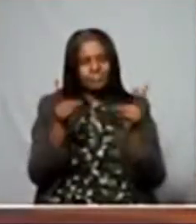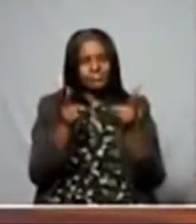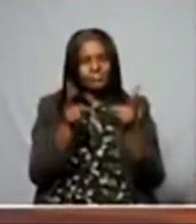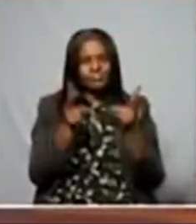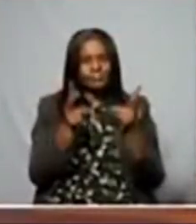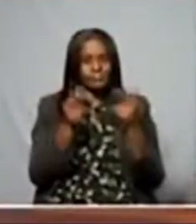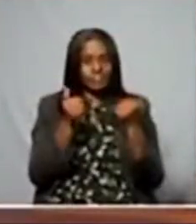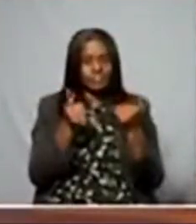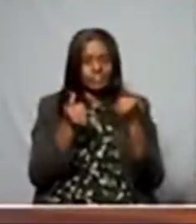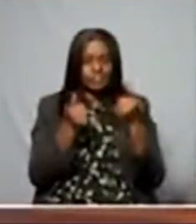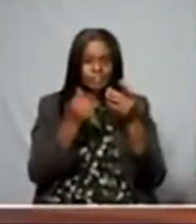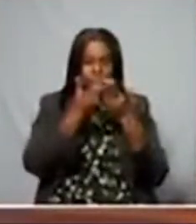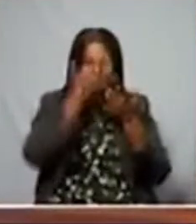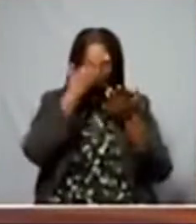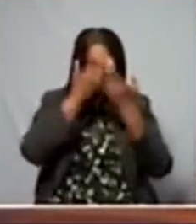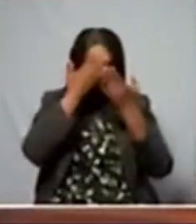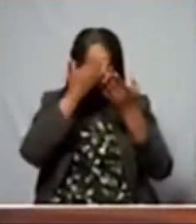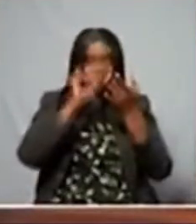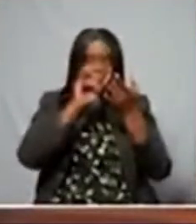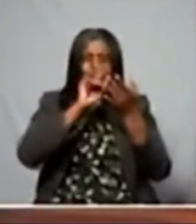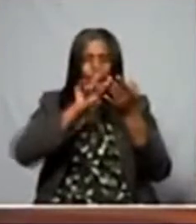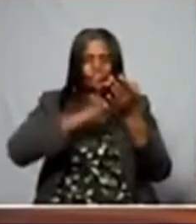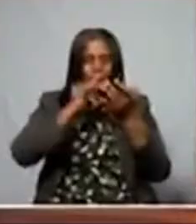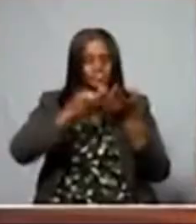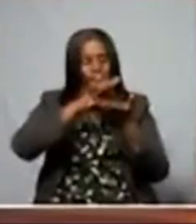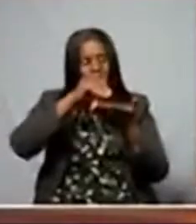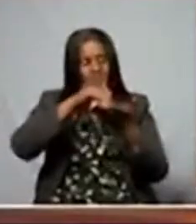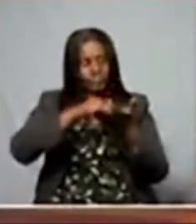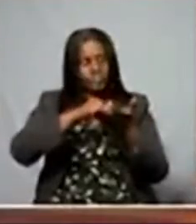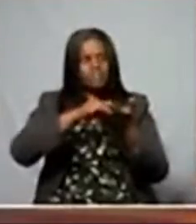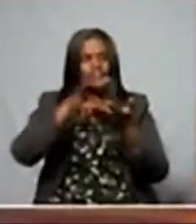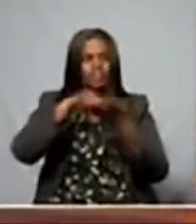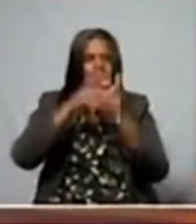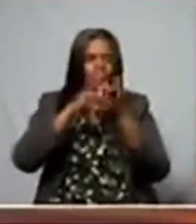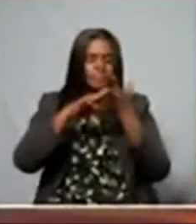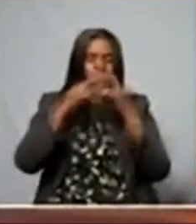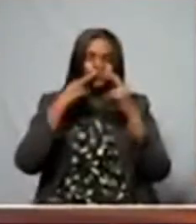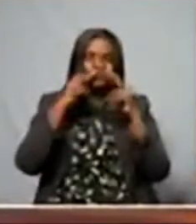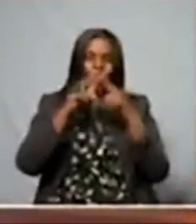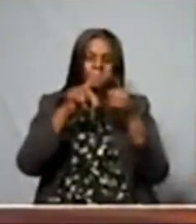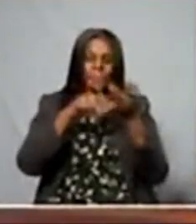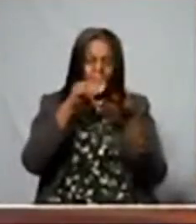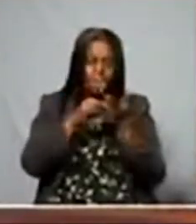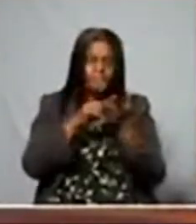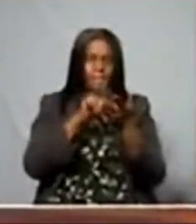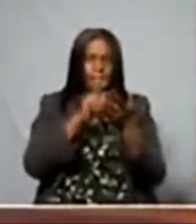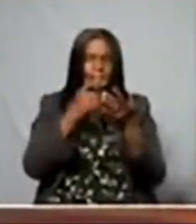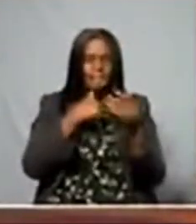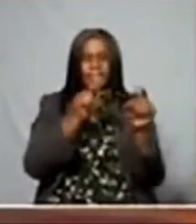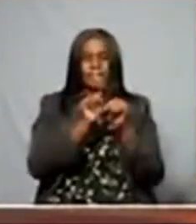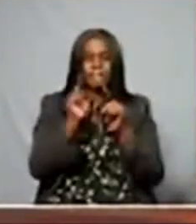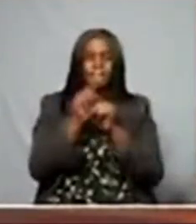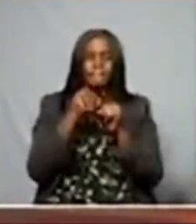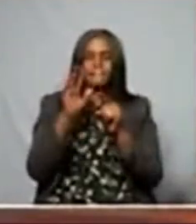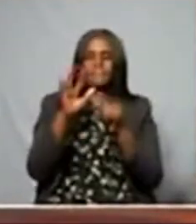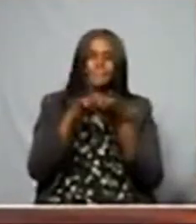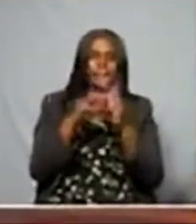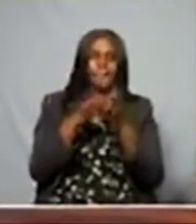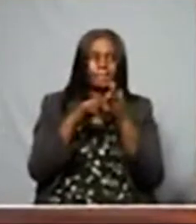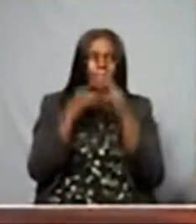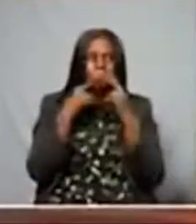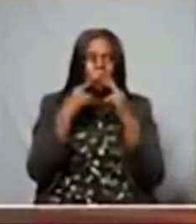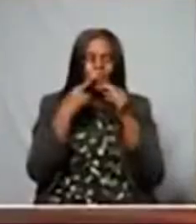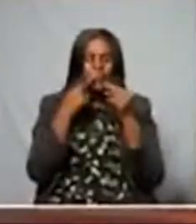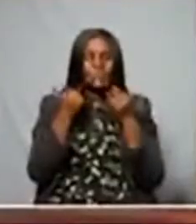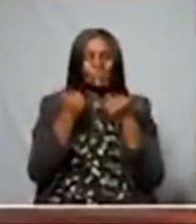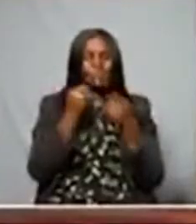it's a lesson we have learned. Yes, we can decentralize, we get mixed results, but centralizing has also got those mixed results. So